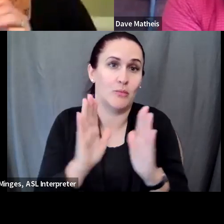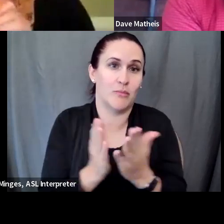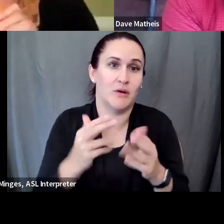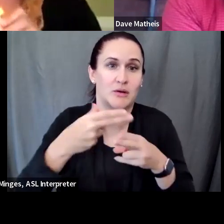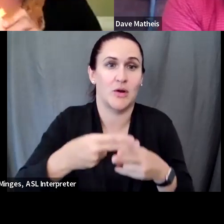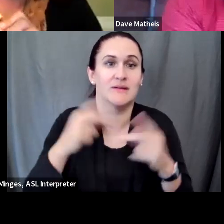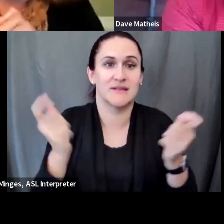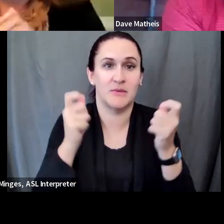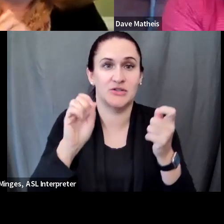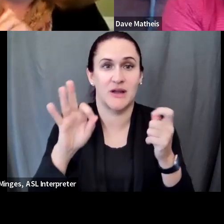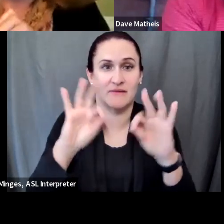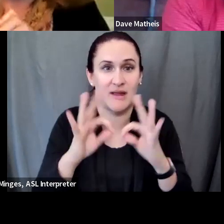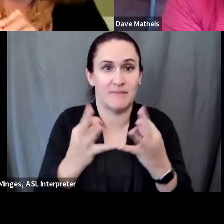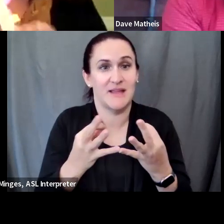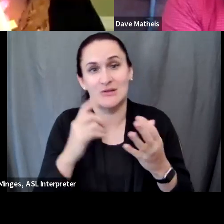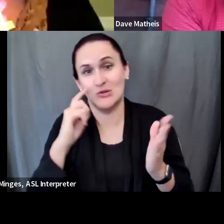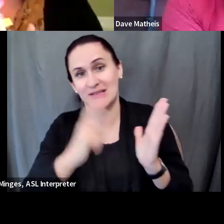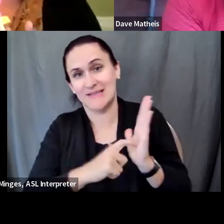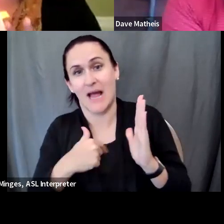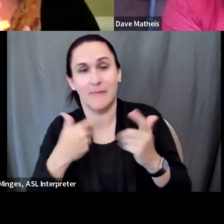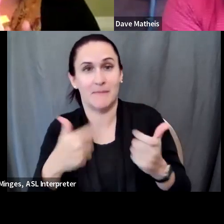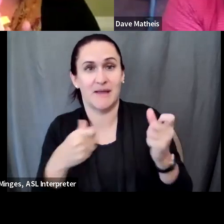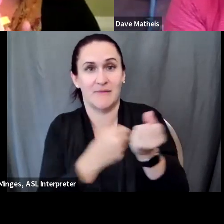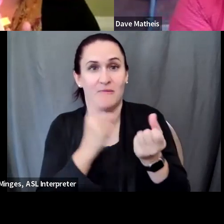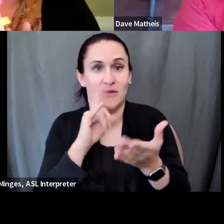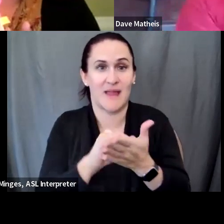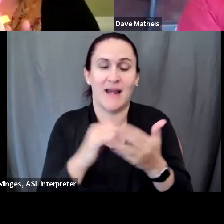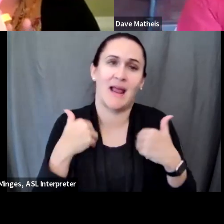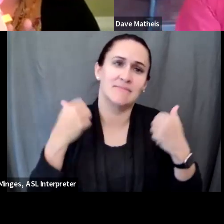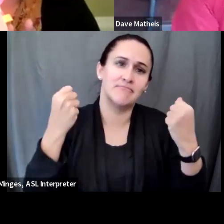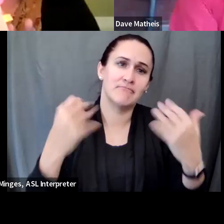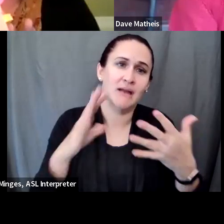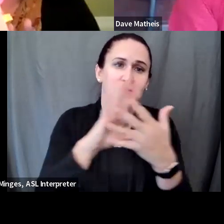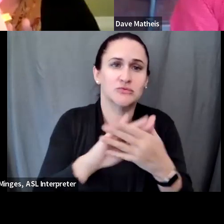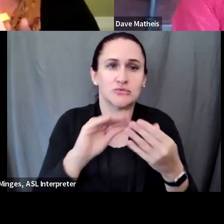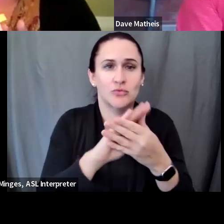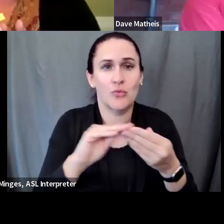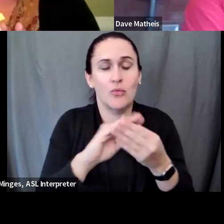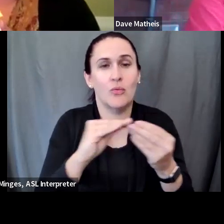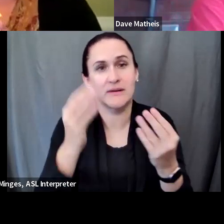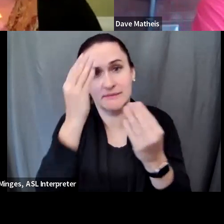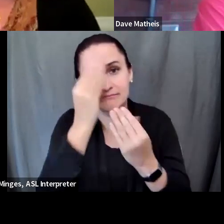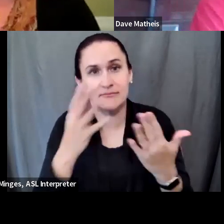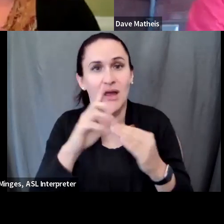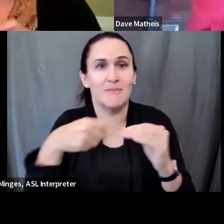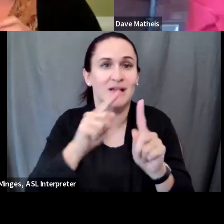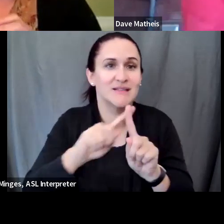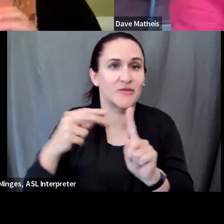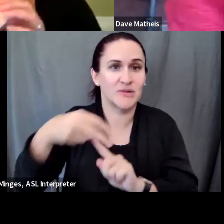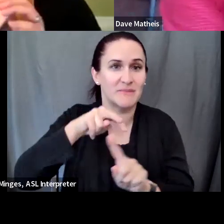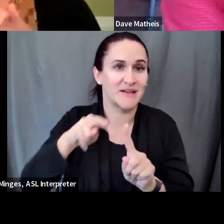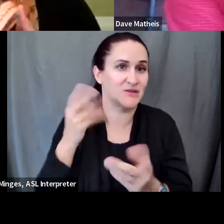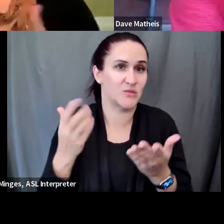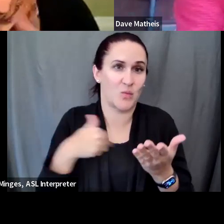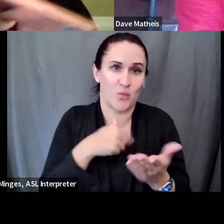can see, I'm a big fan of it, and it has so many stories that really inform us of perspectives we can't have. I mean, I